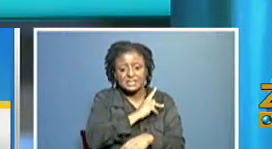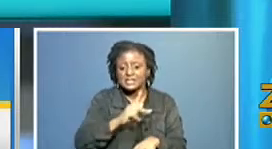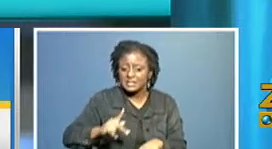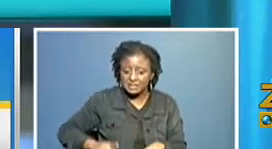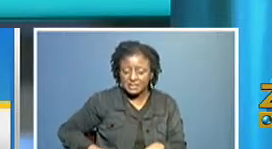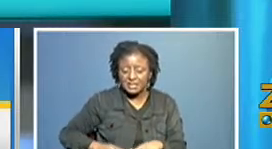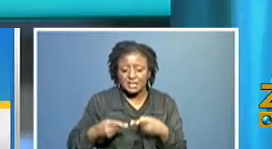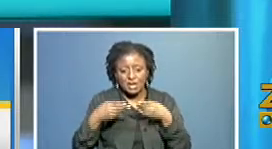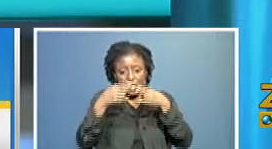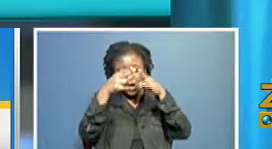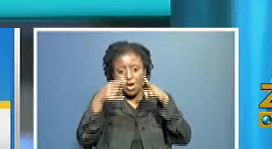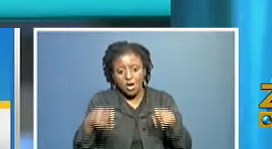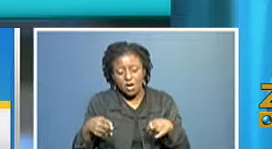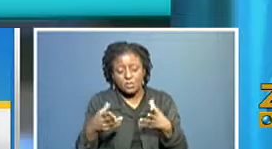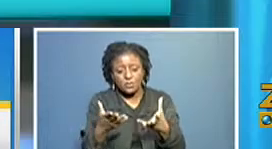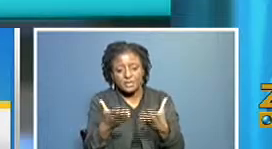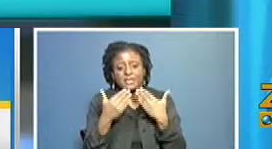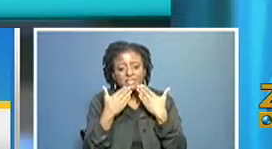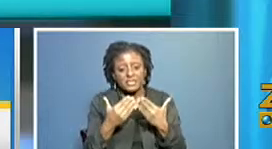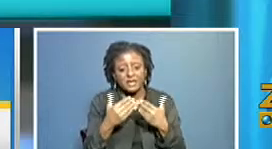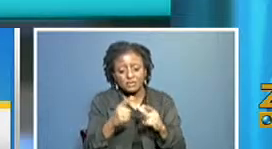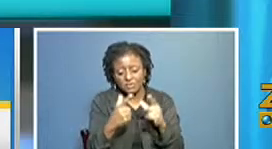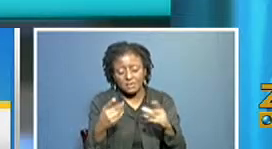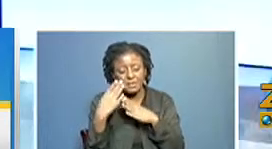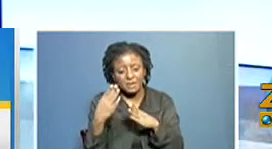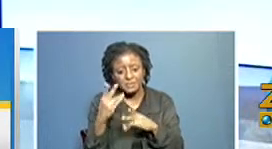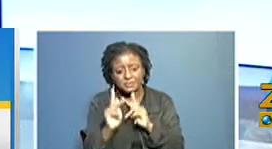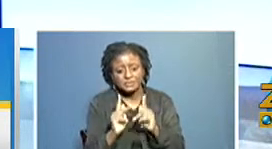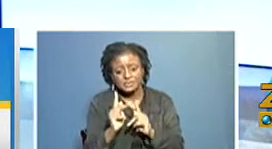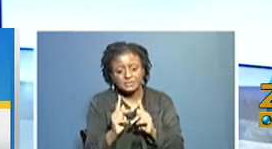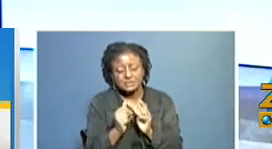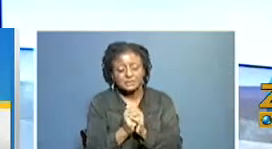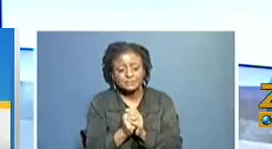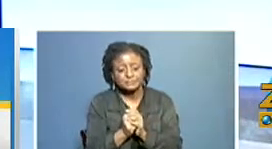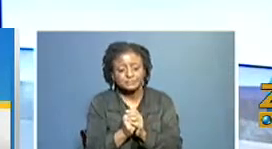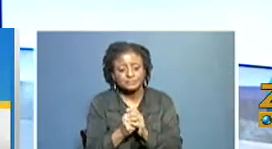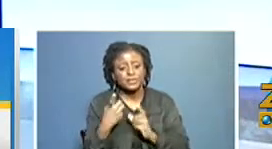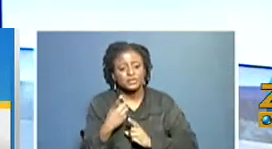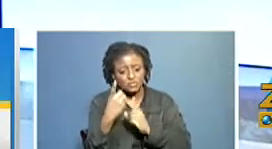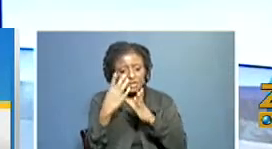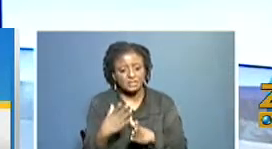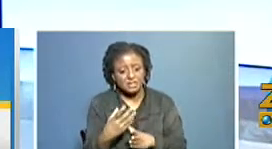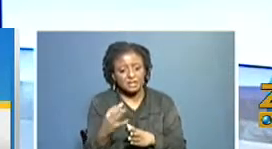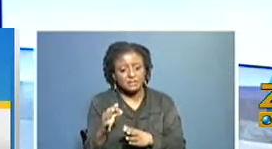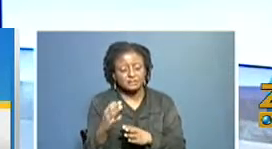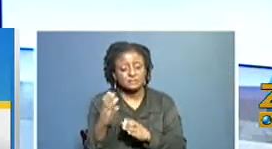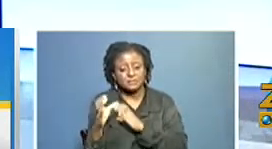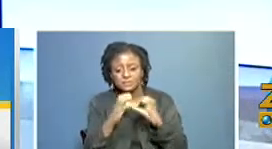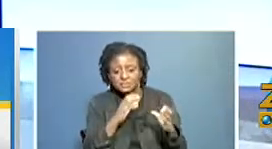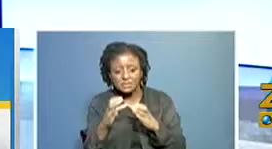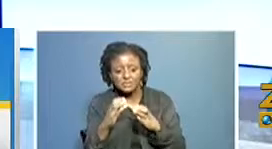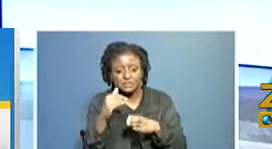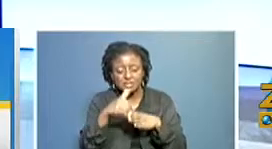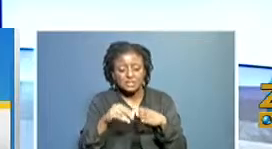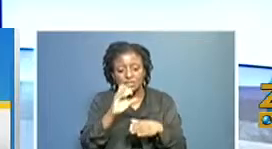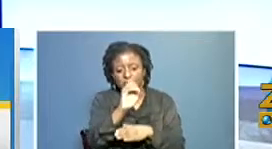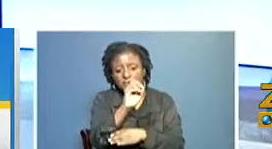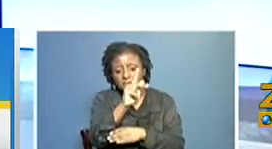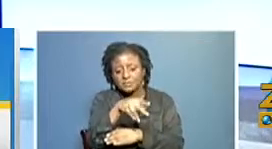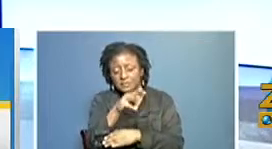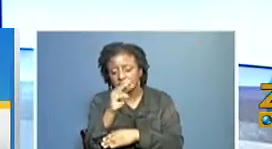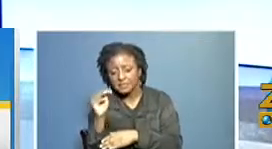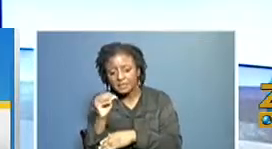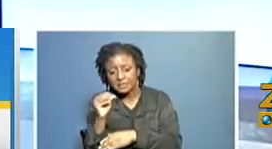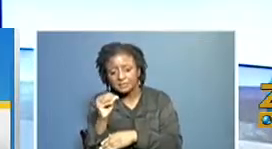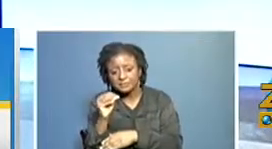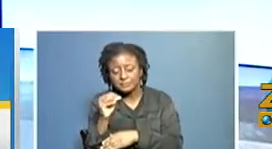to make this initiative a reality. Director of Communications in the Office of the Prime Minister, Latrey Ramming, the latest